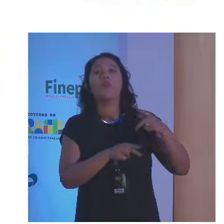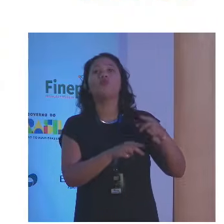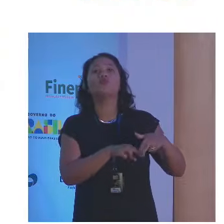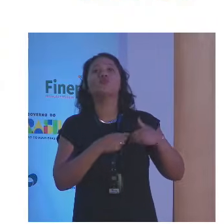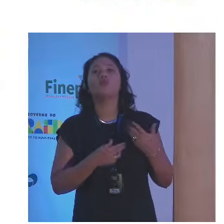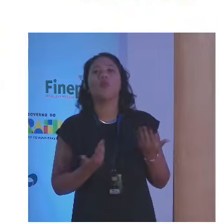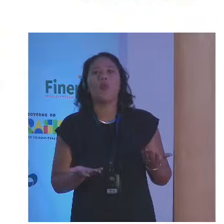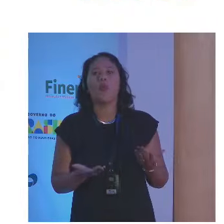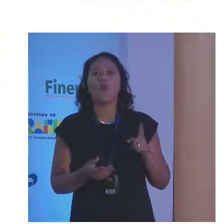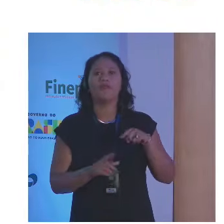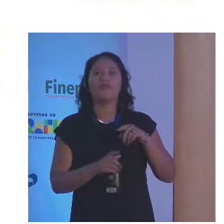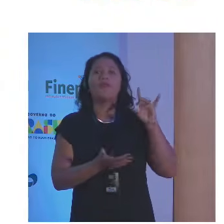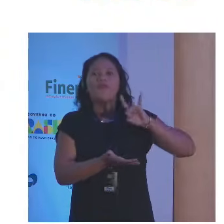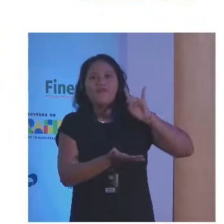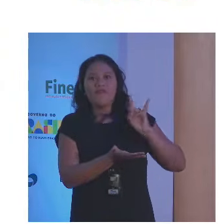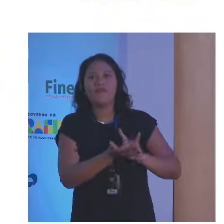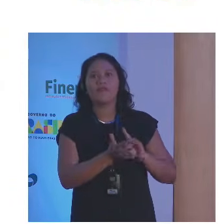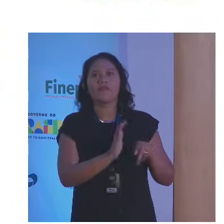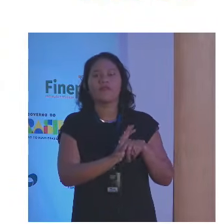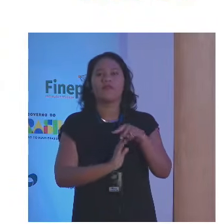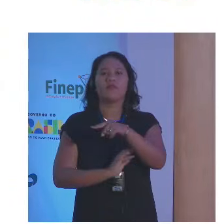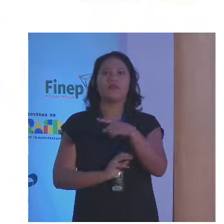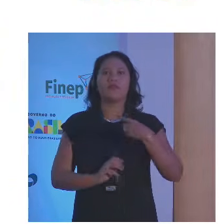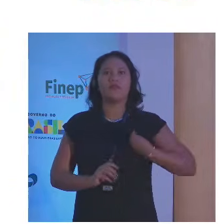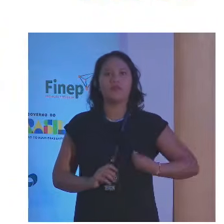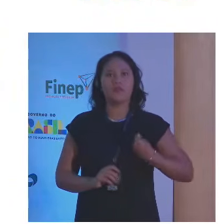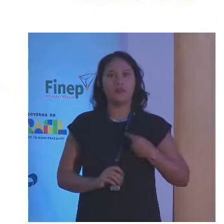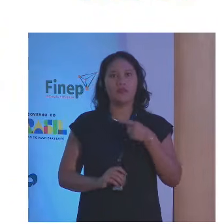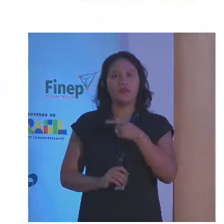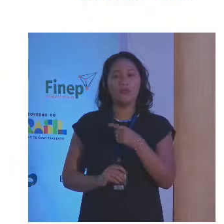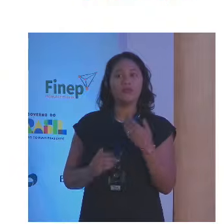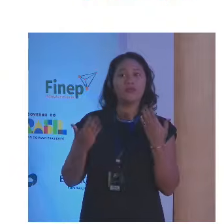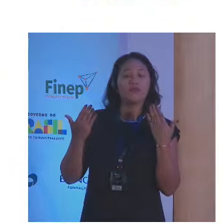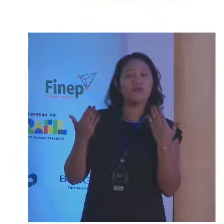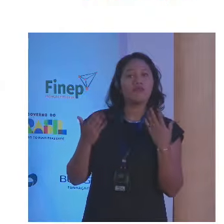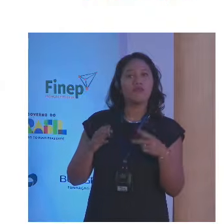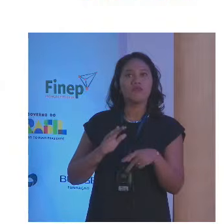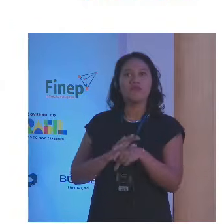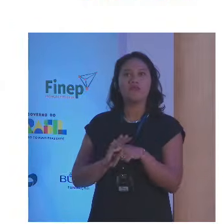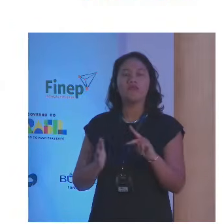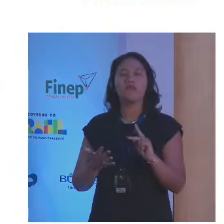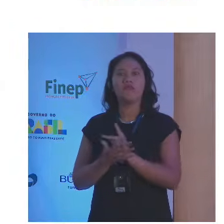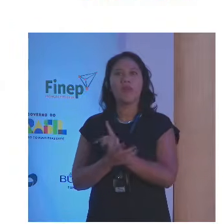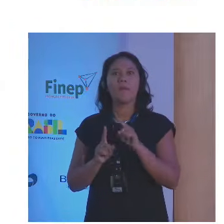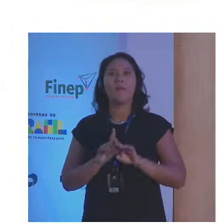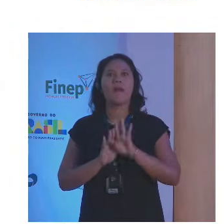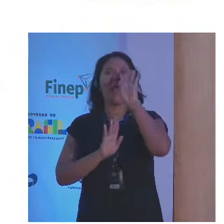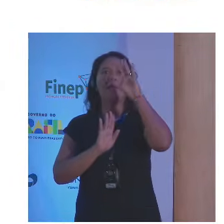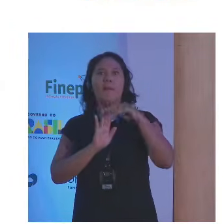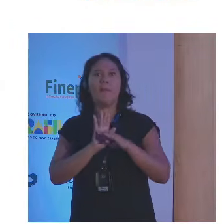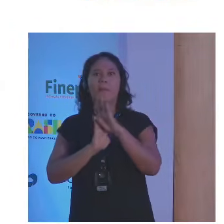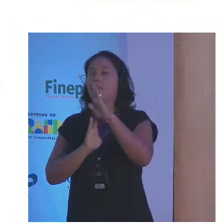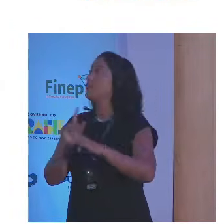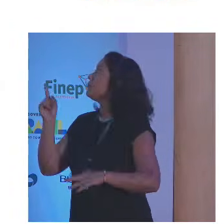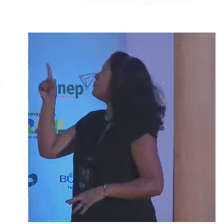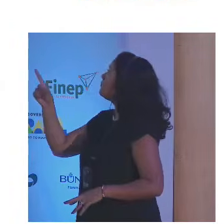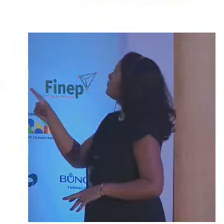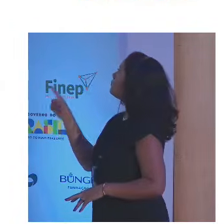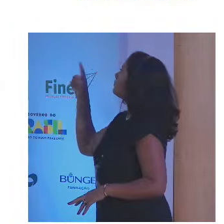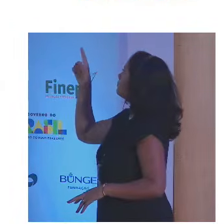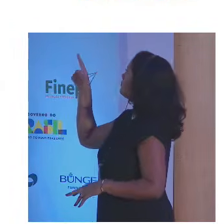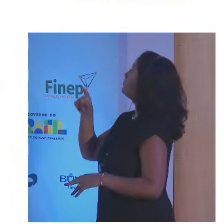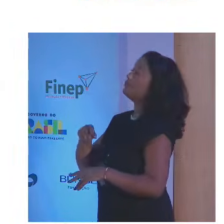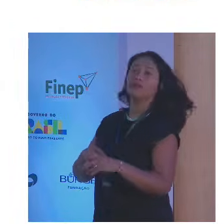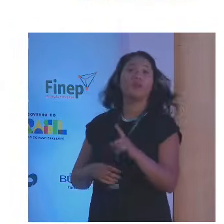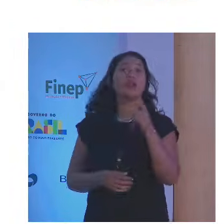dying was the fact that these events that looks like spikes here on this particular graph, they lasted